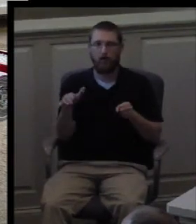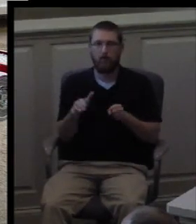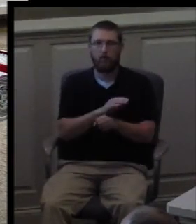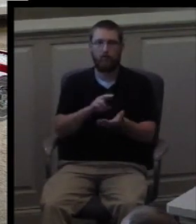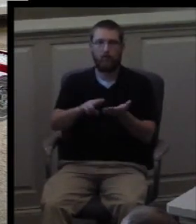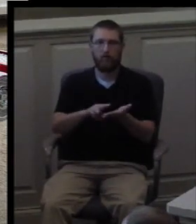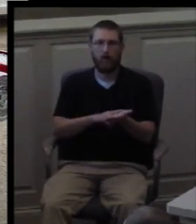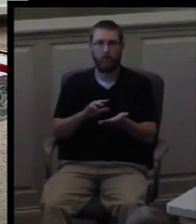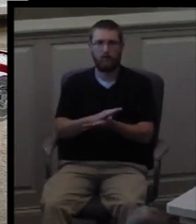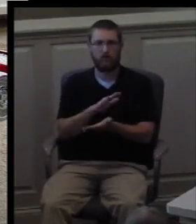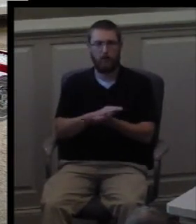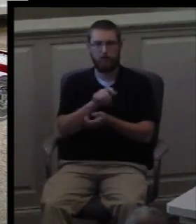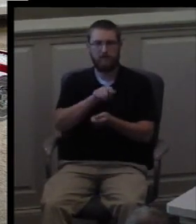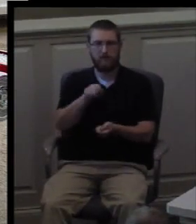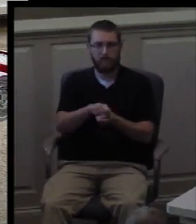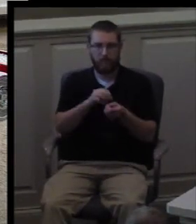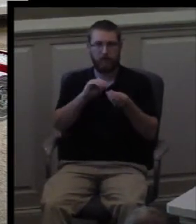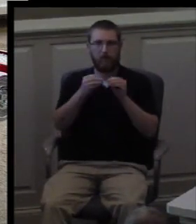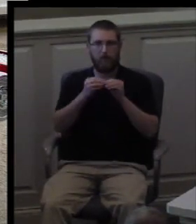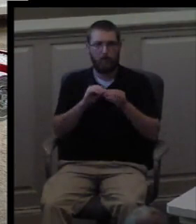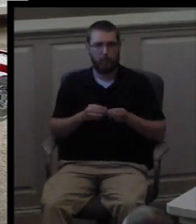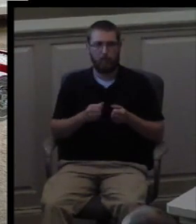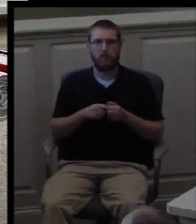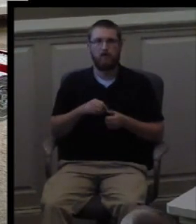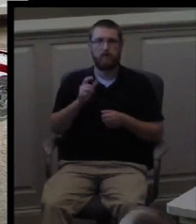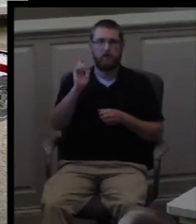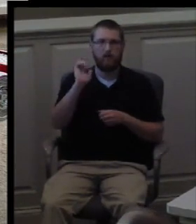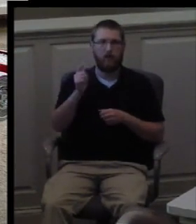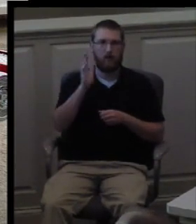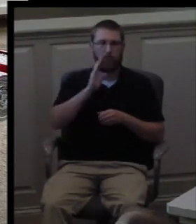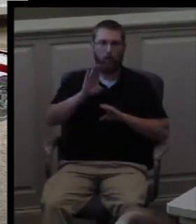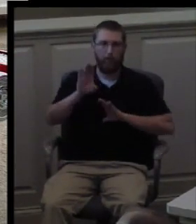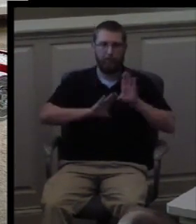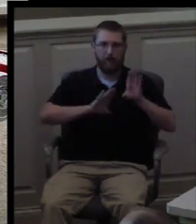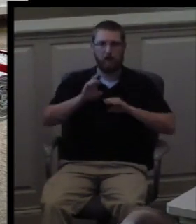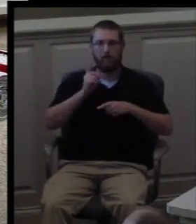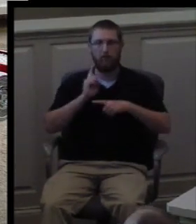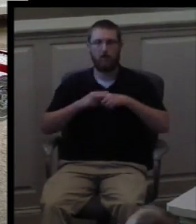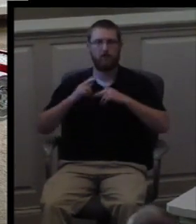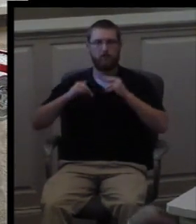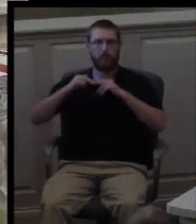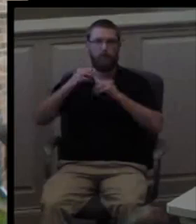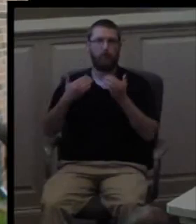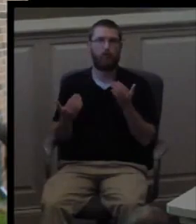contract documents and specifications, which will lead ultimately to the bidding and construction of the new